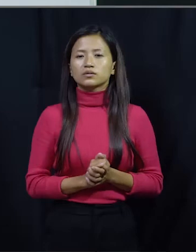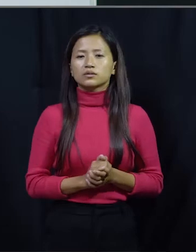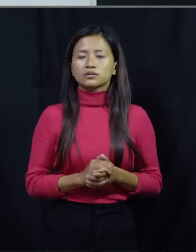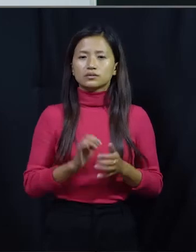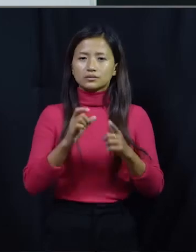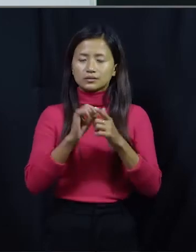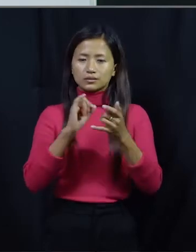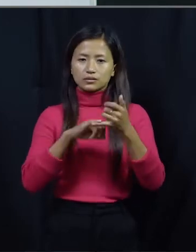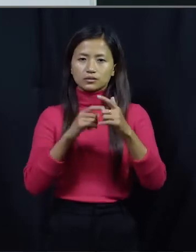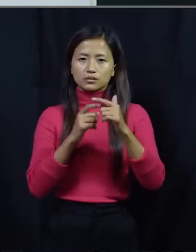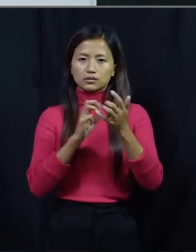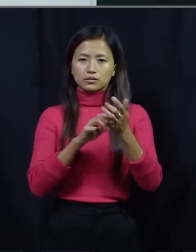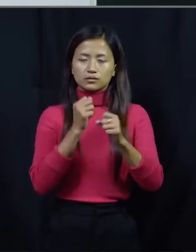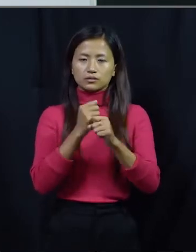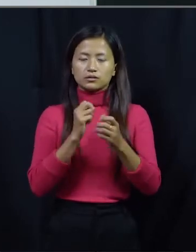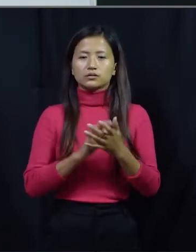distinct